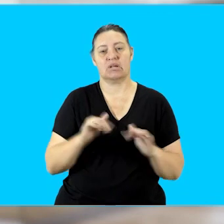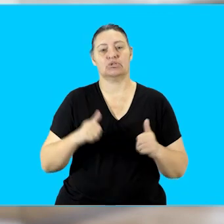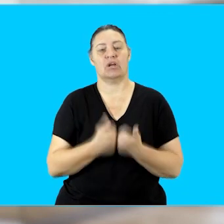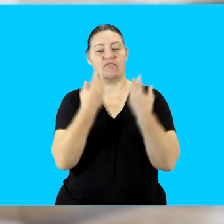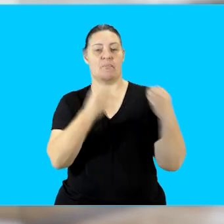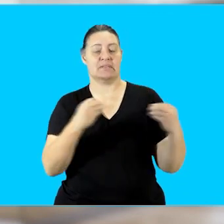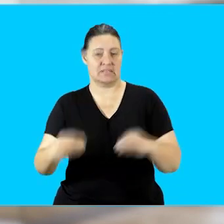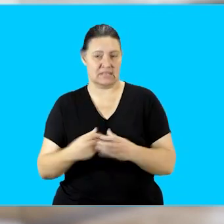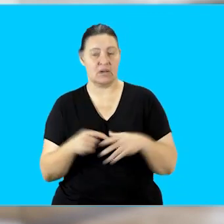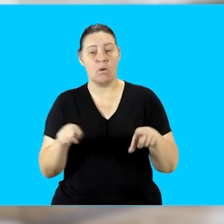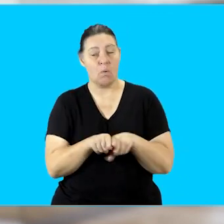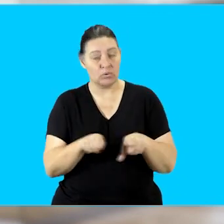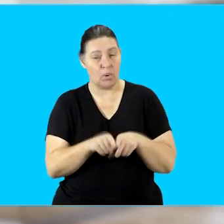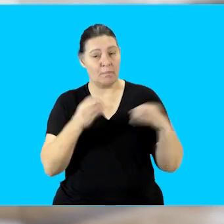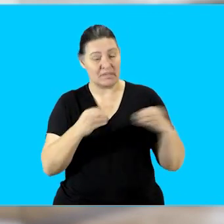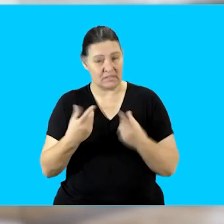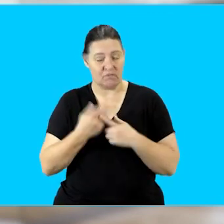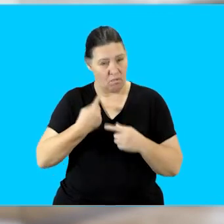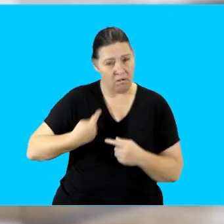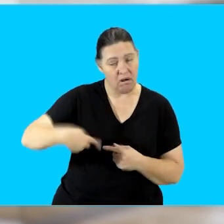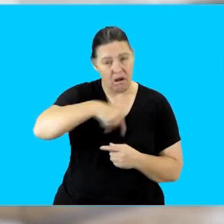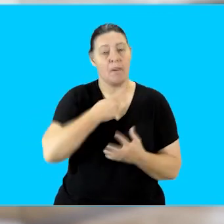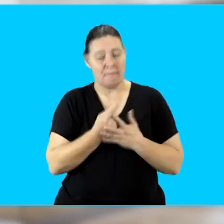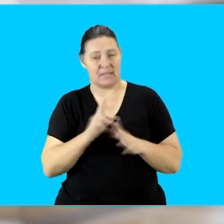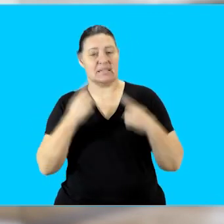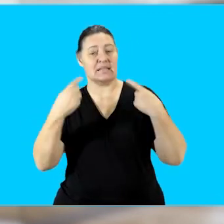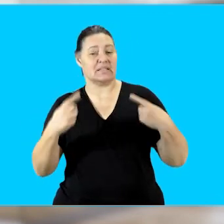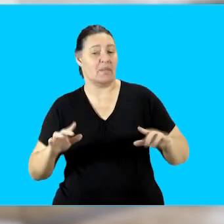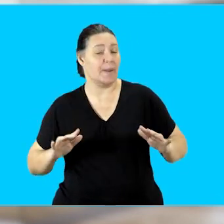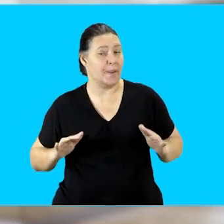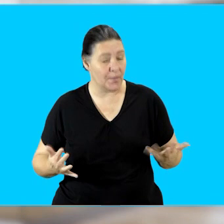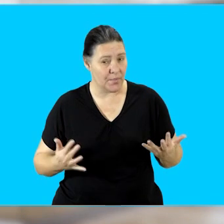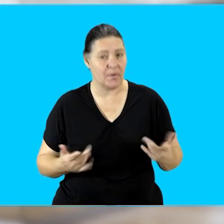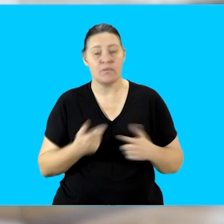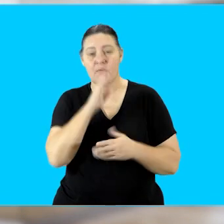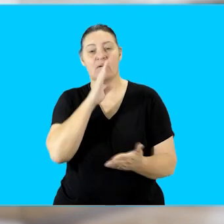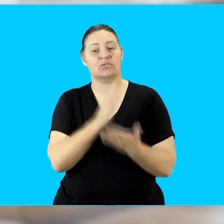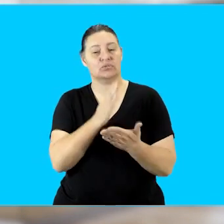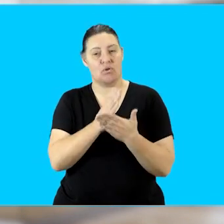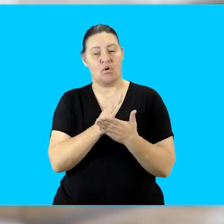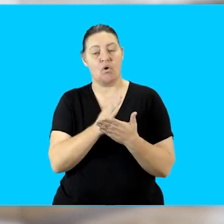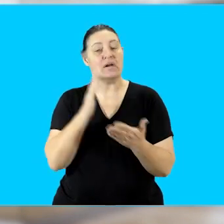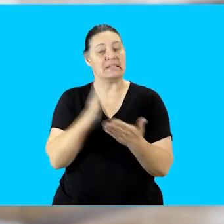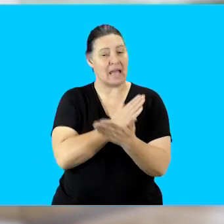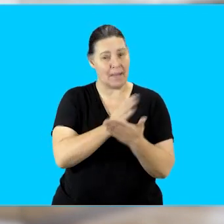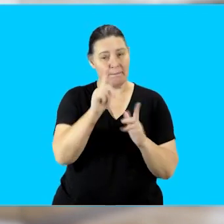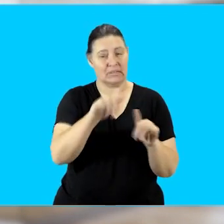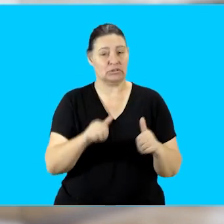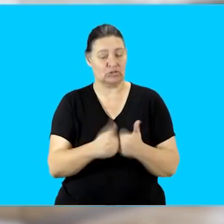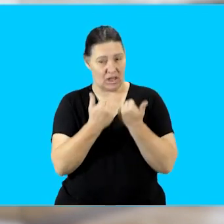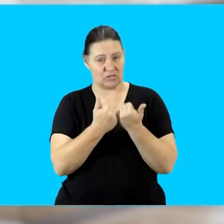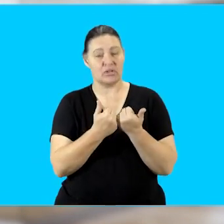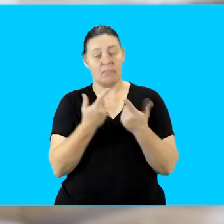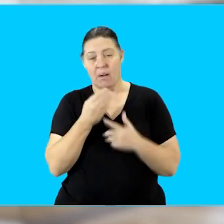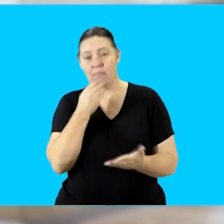pose challenges to businesses. And as businesses, for us to be successful, we need to make sure that we eliminate some of